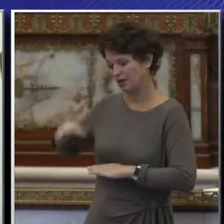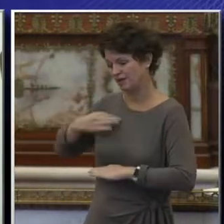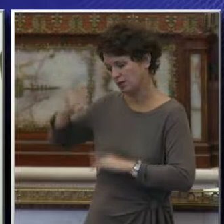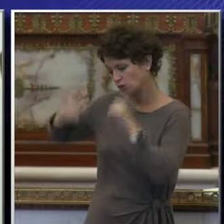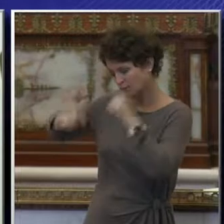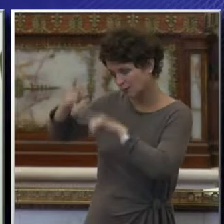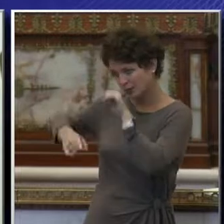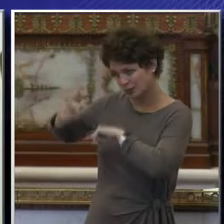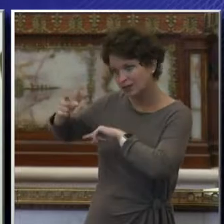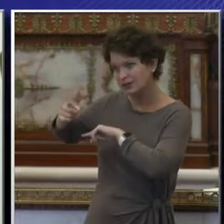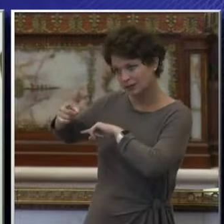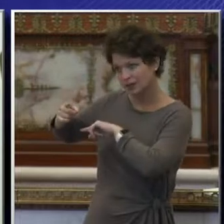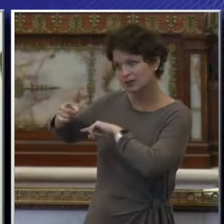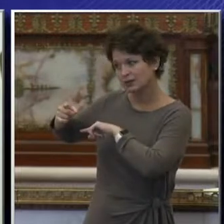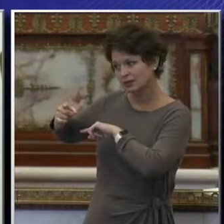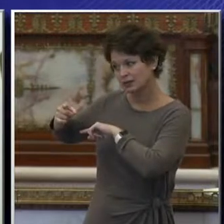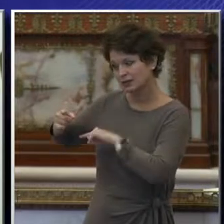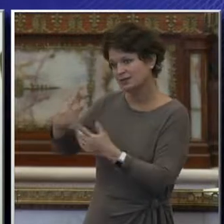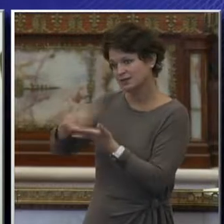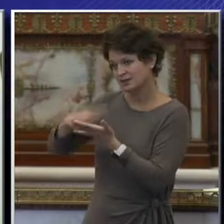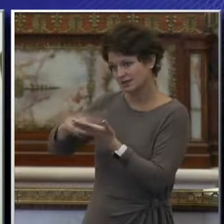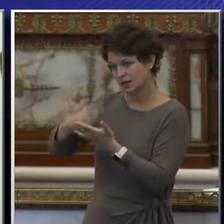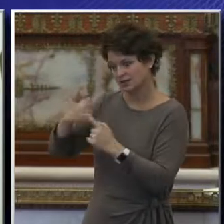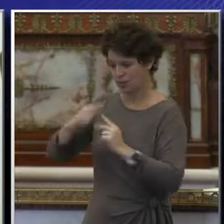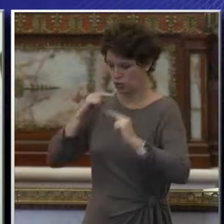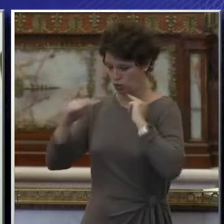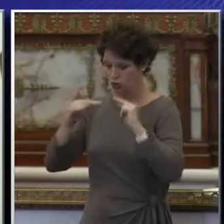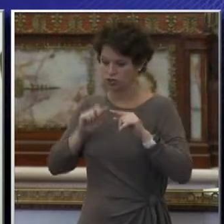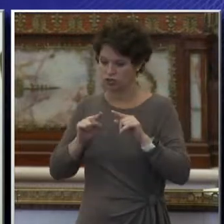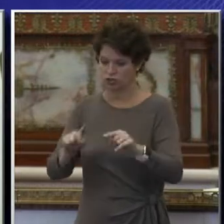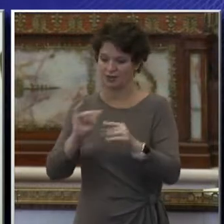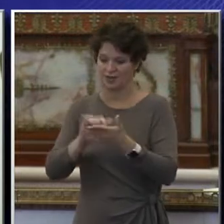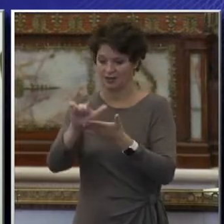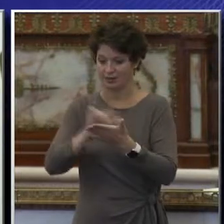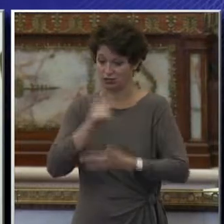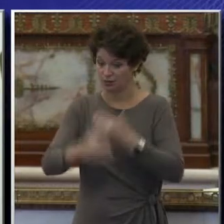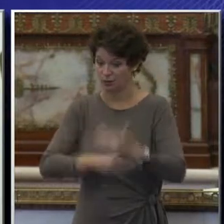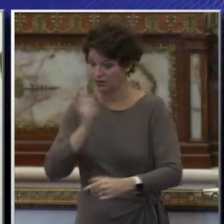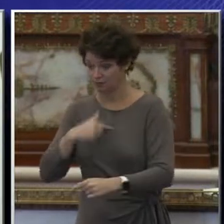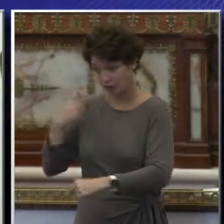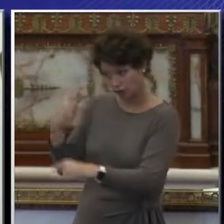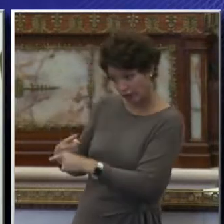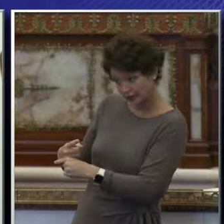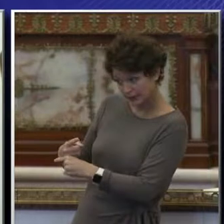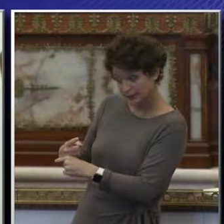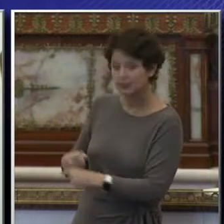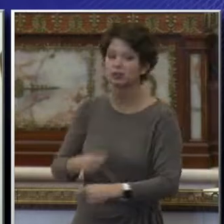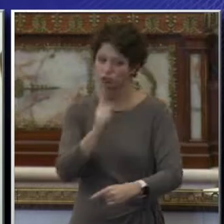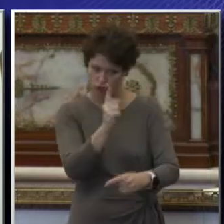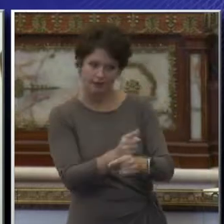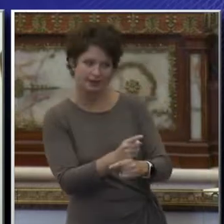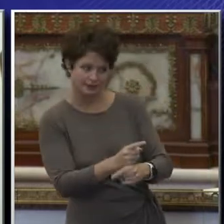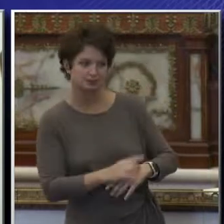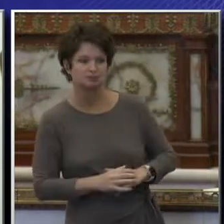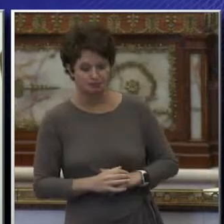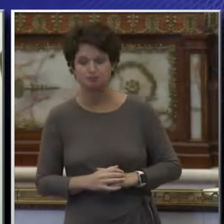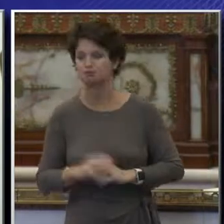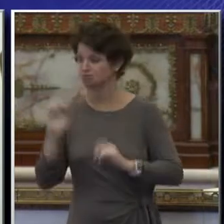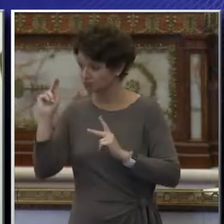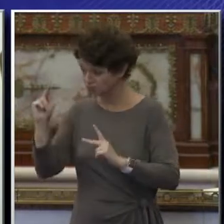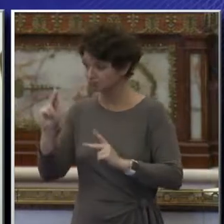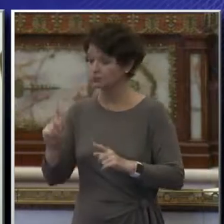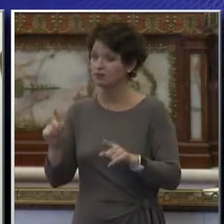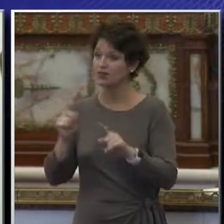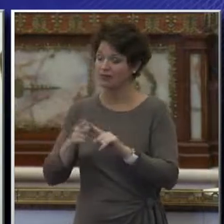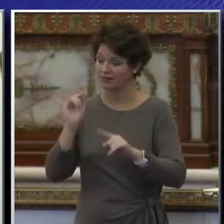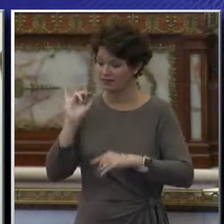agreement being discussed and negotiated during that legislative process. Is that correct? Correct, Councilman. Okay. And that